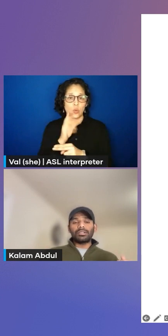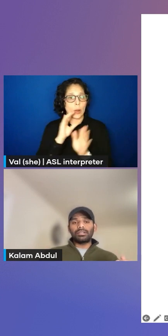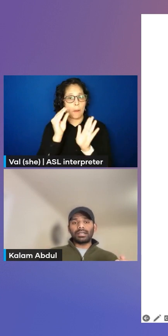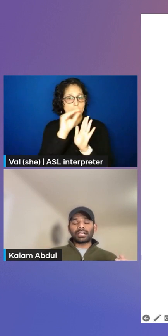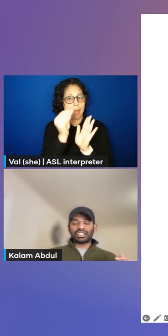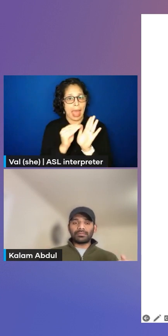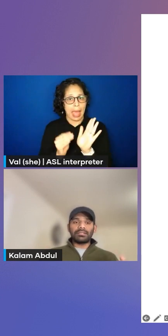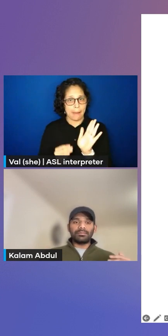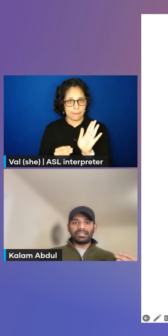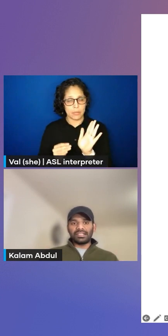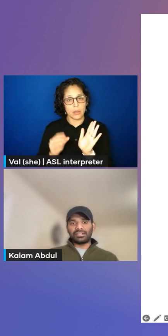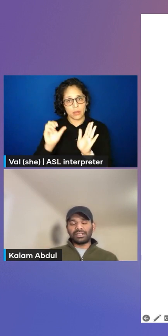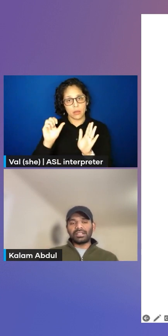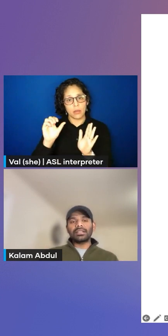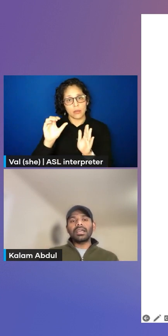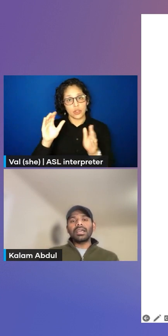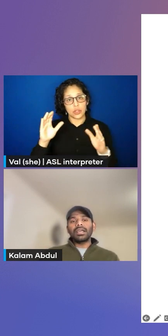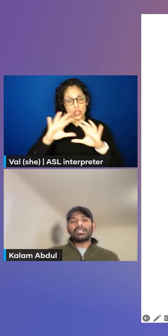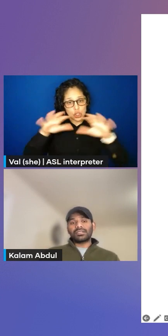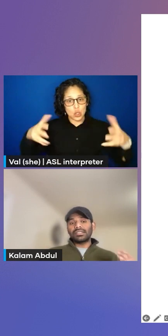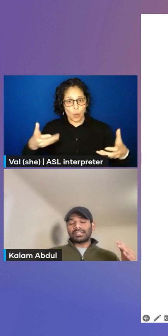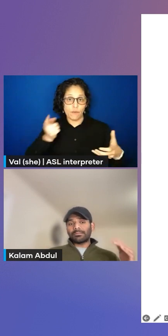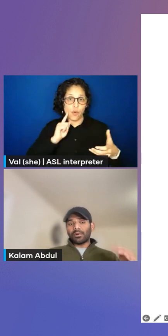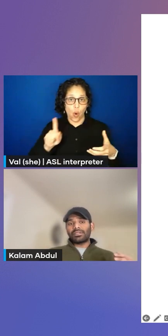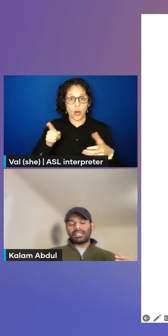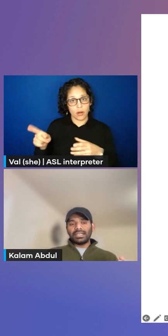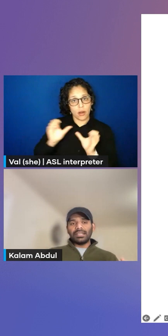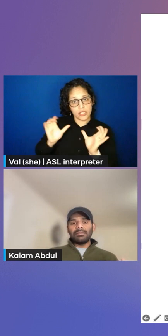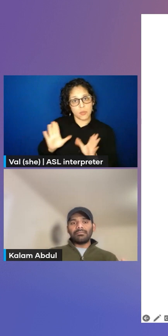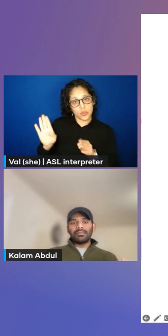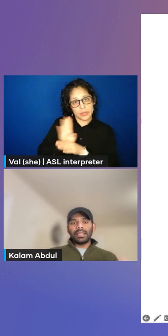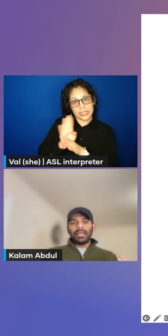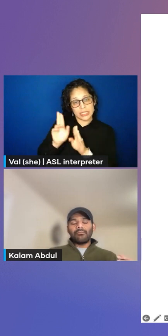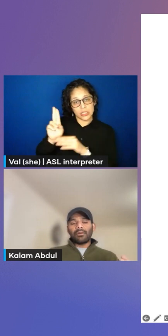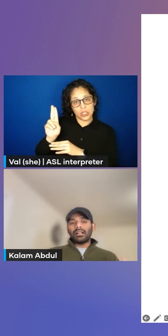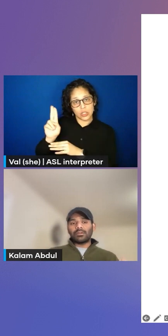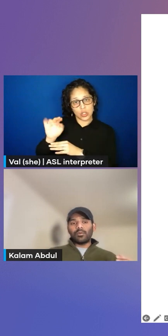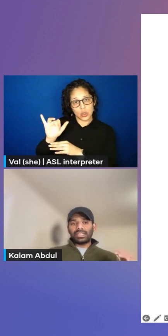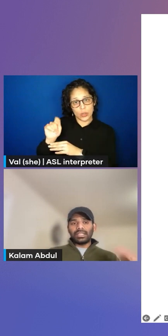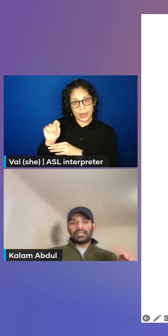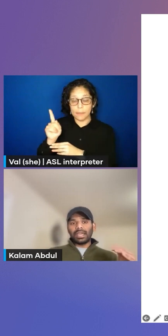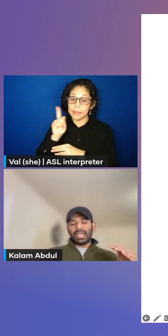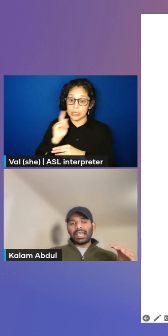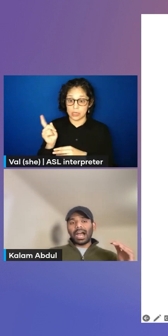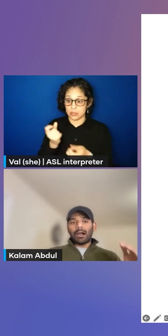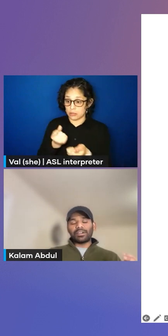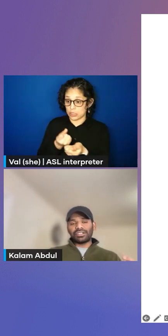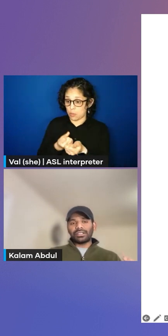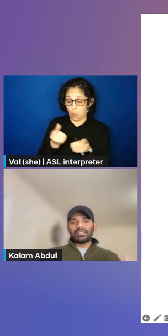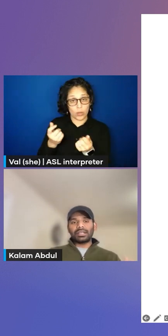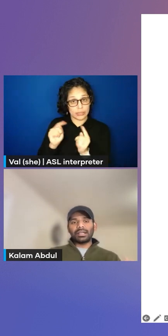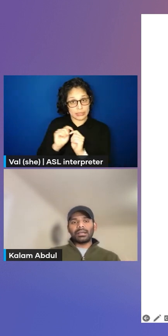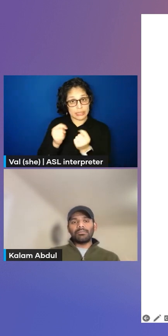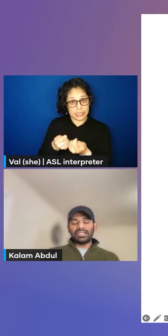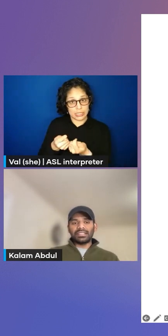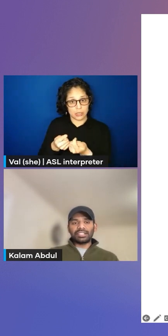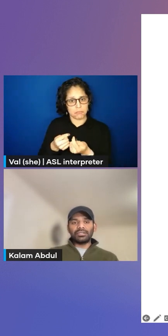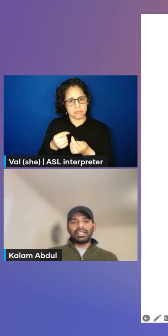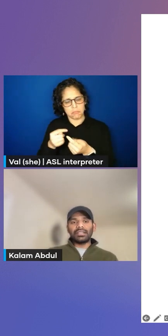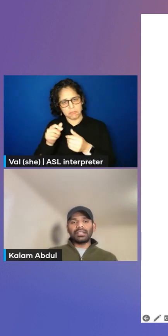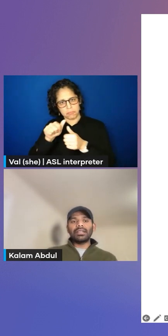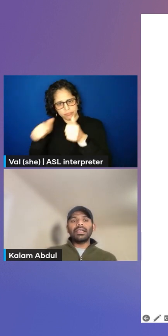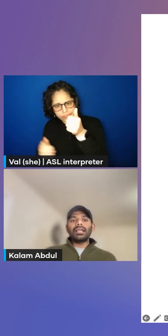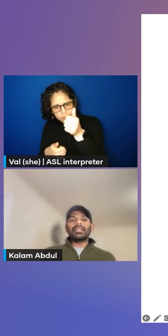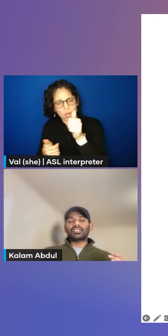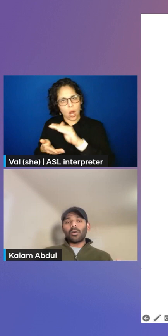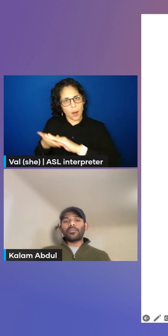scope to the customer's business units. So since the support team falls within a operations business